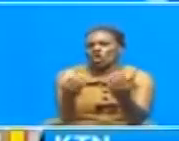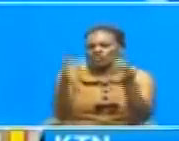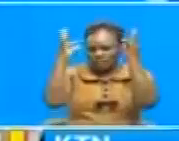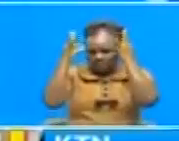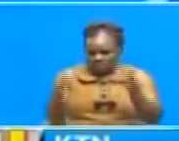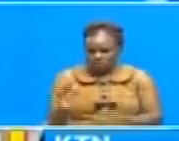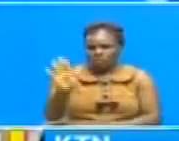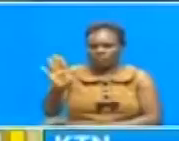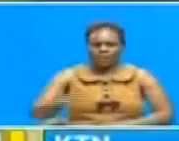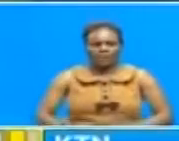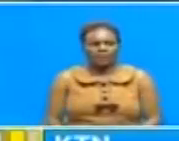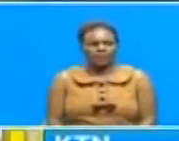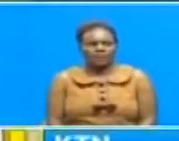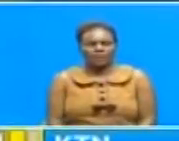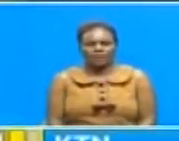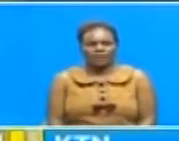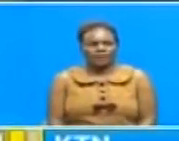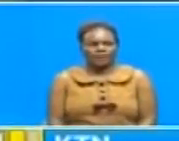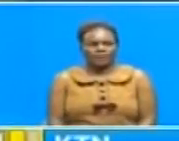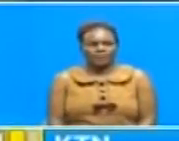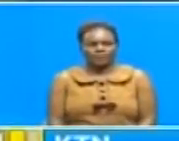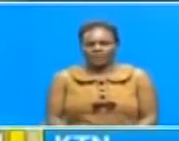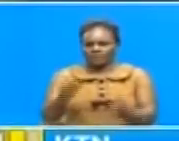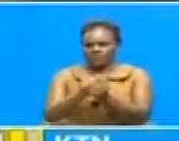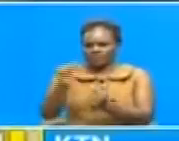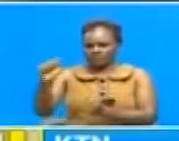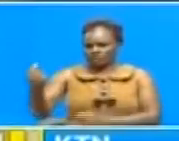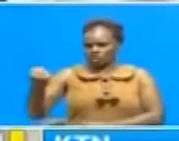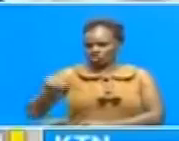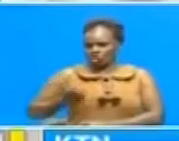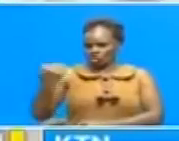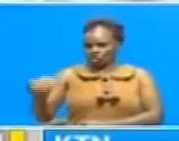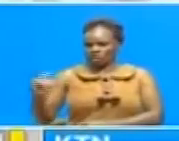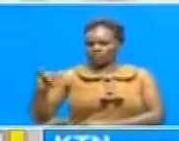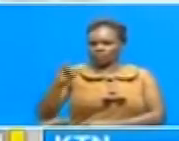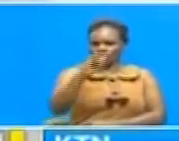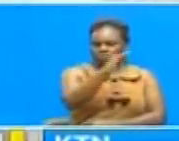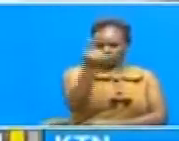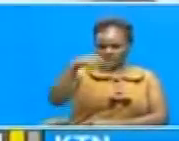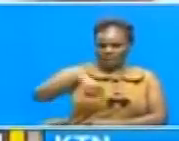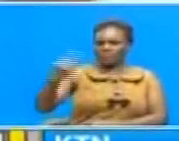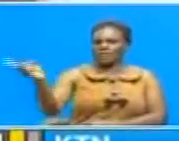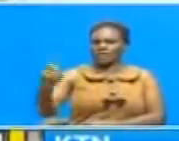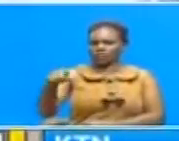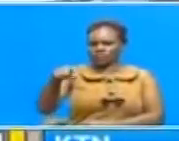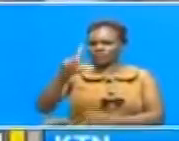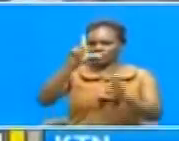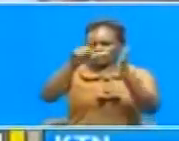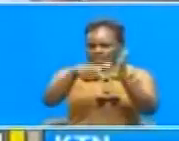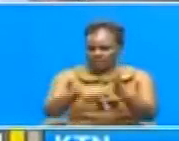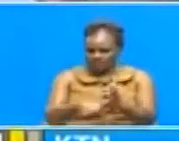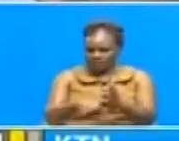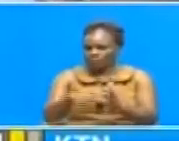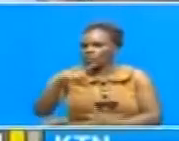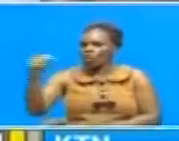ruling. 12 is the year their then 15-year-old daughter left Nakuru for Nairobi, where she was later meant to